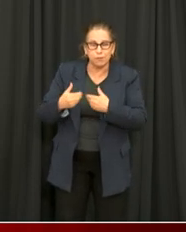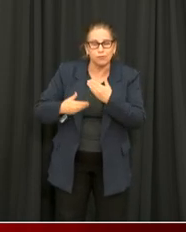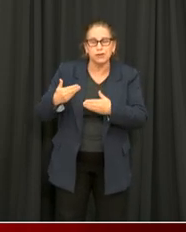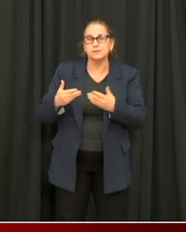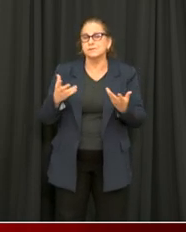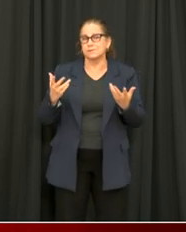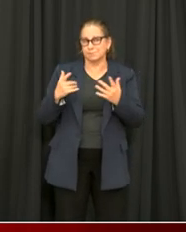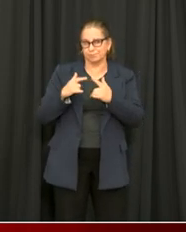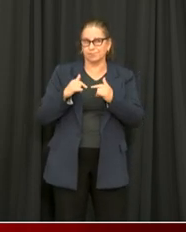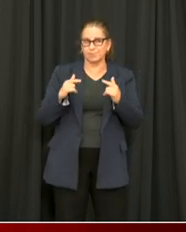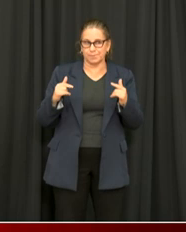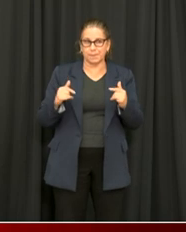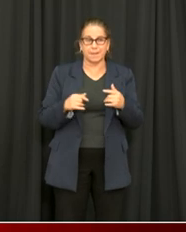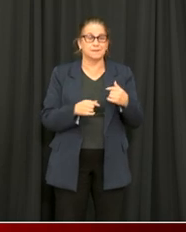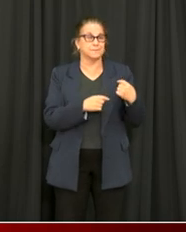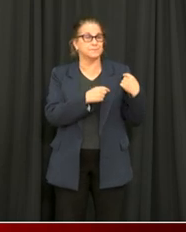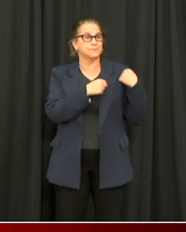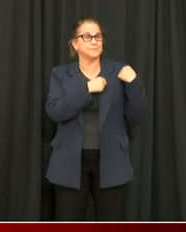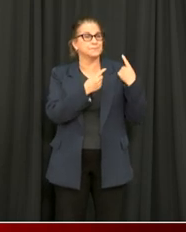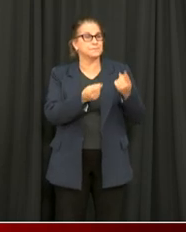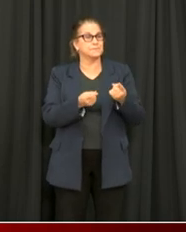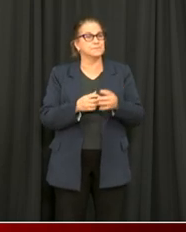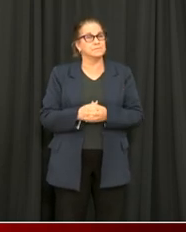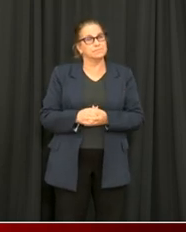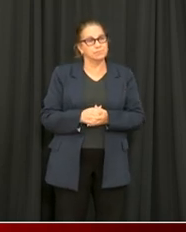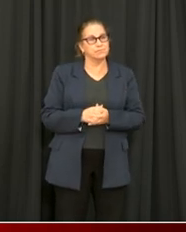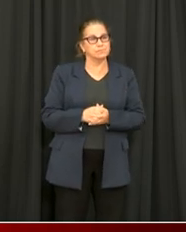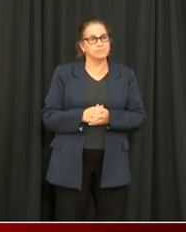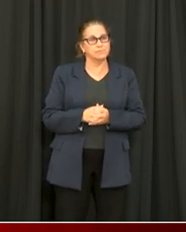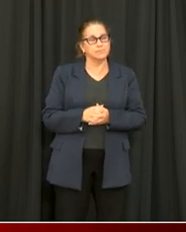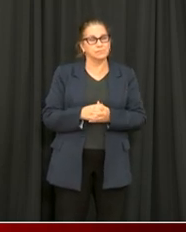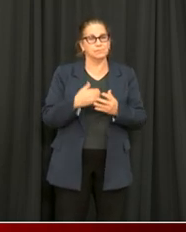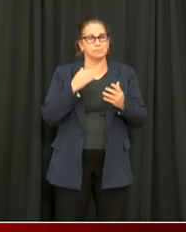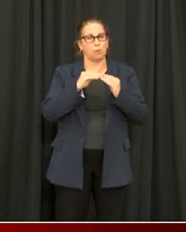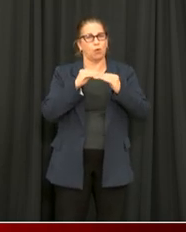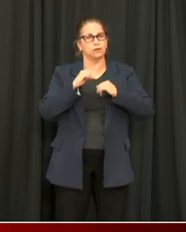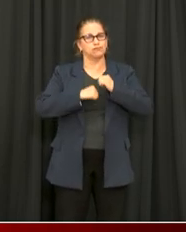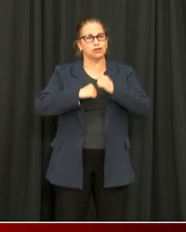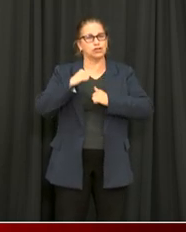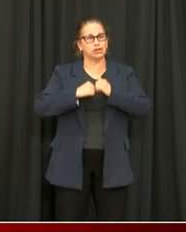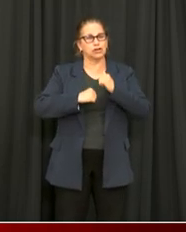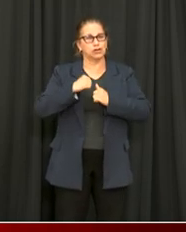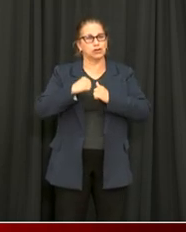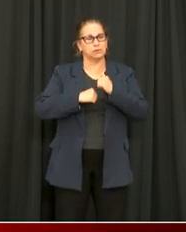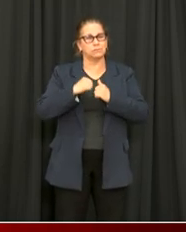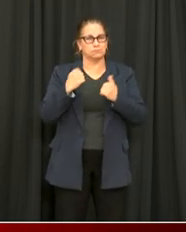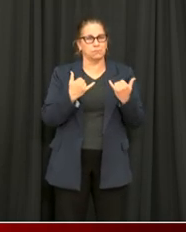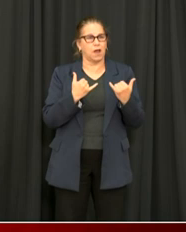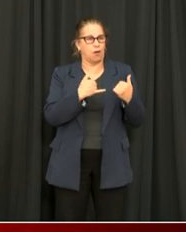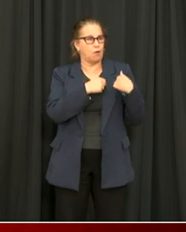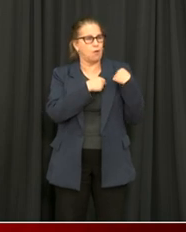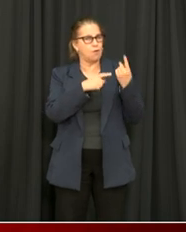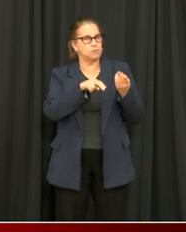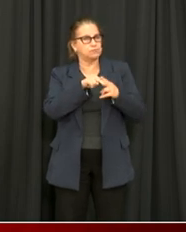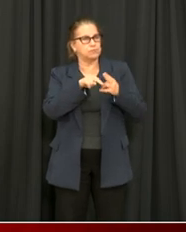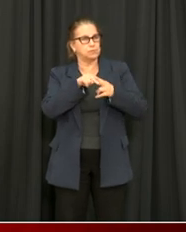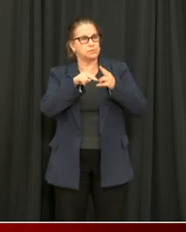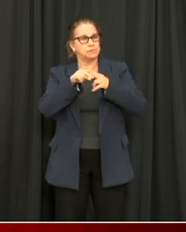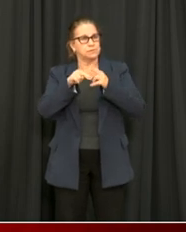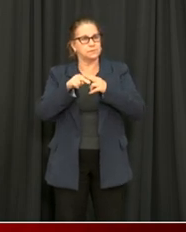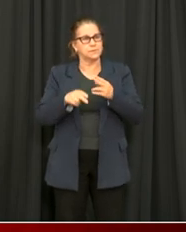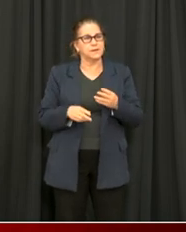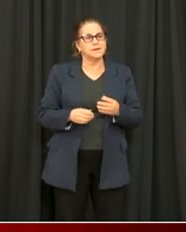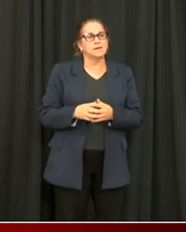couple of days, we've been able to have more of a structured focus on our new cases and improved documentation in our new